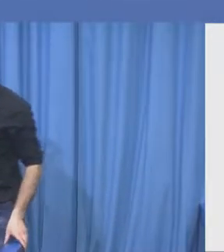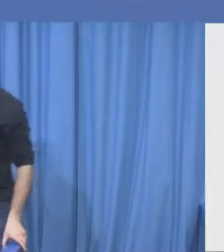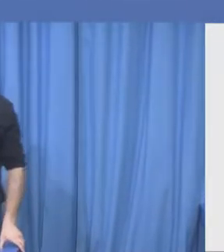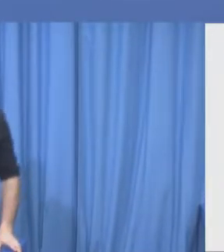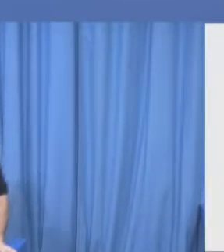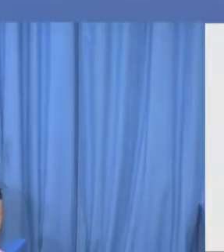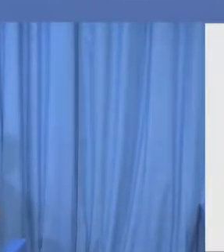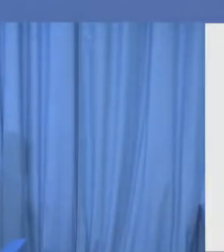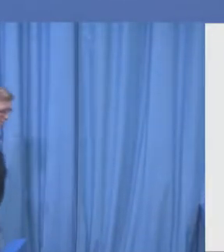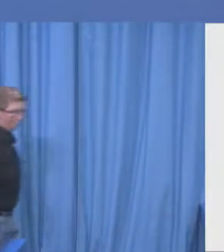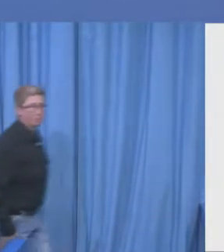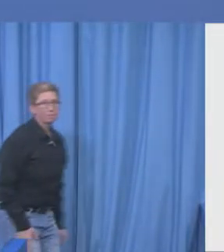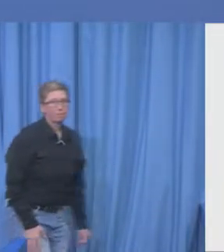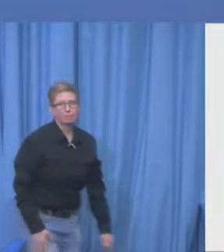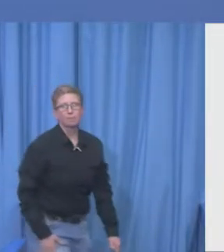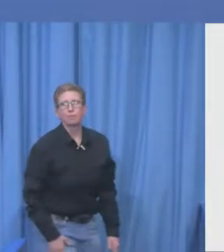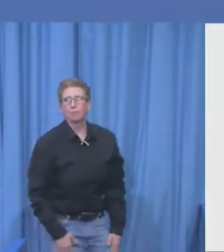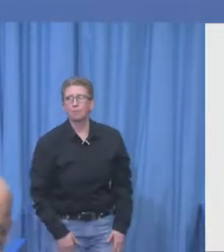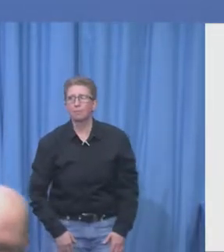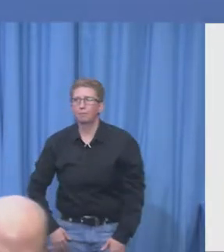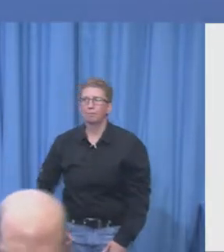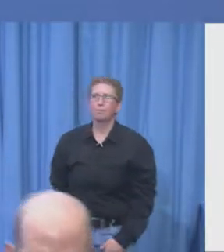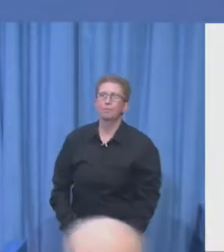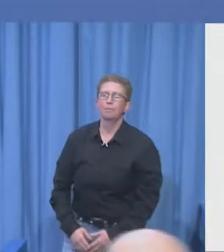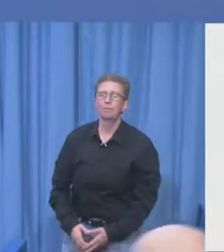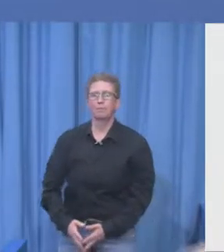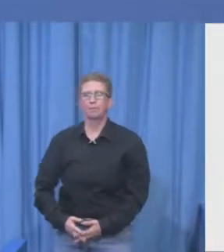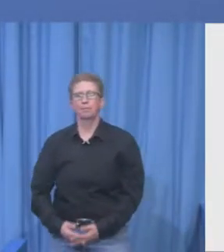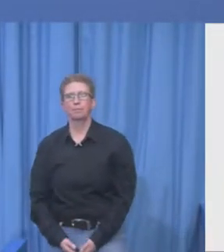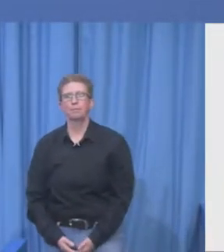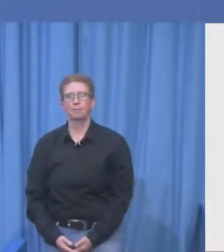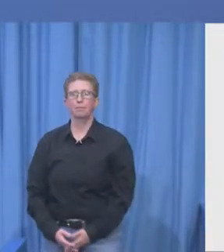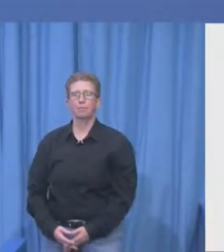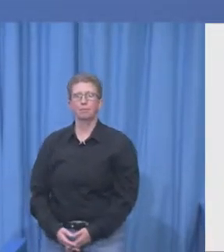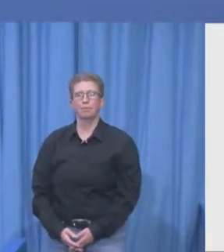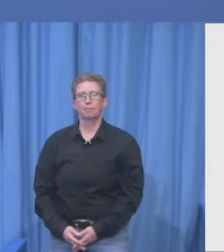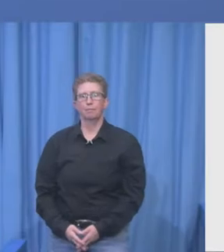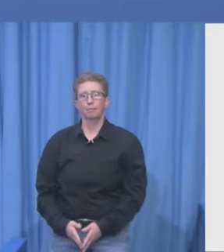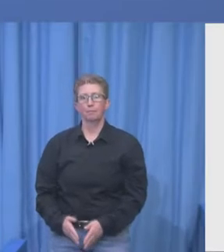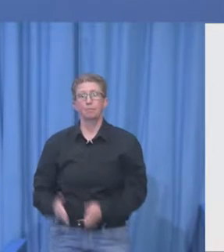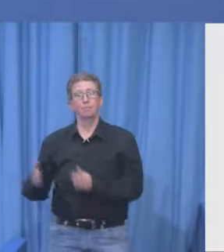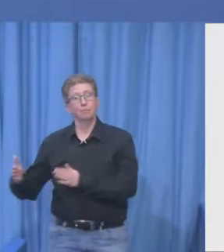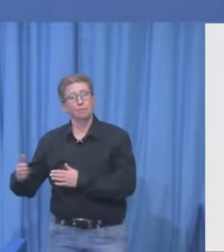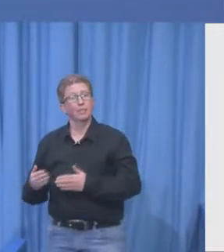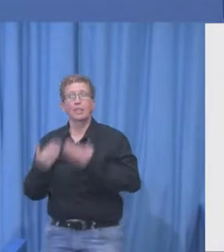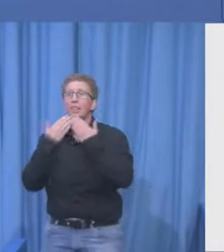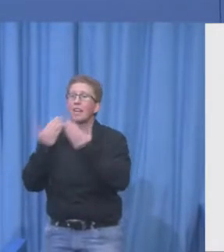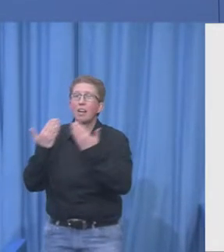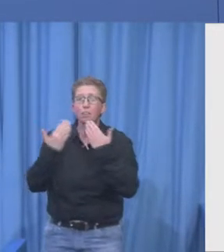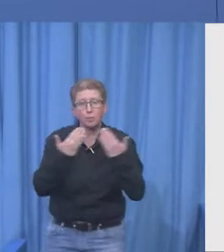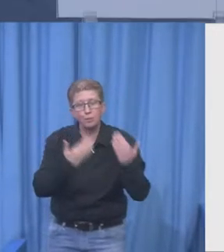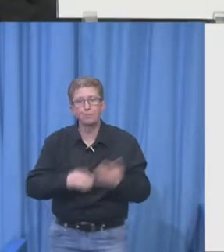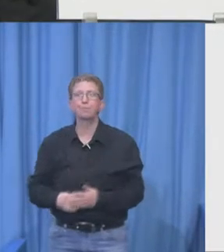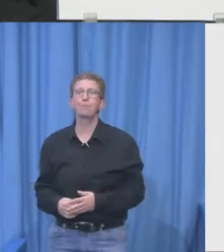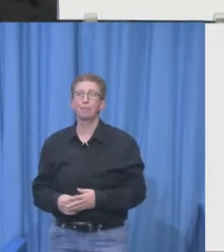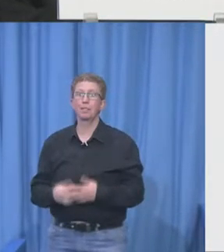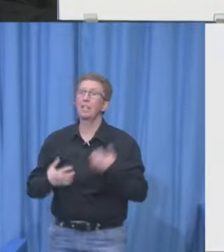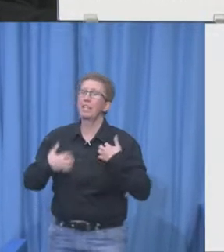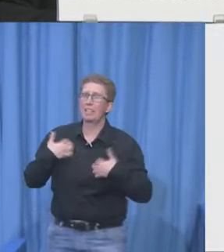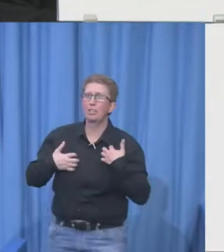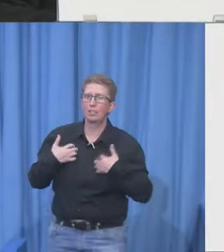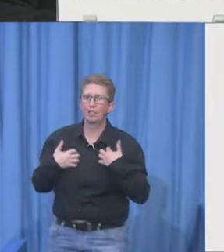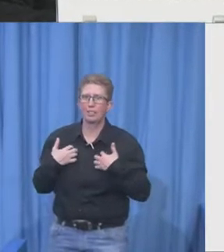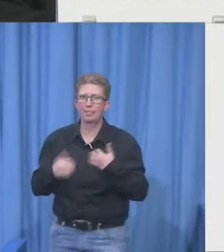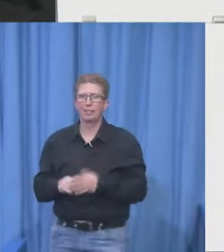Thank you very much. Thorkil, you are 8 years ahead, but I'm pretty sure that Discovering Hands will follow you on this way